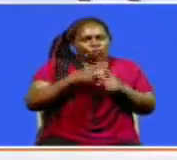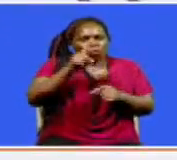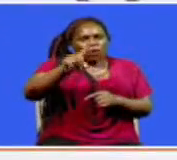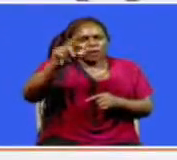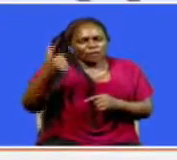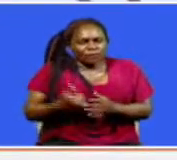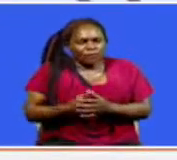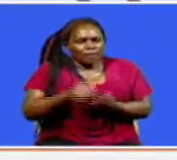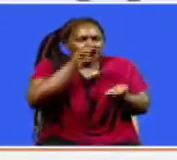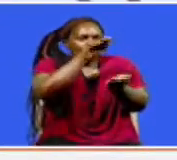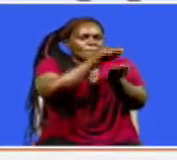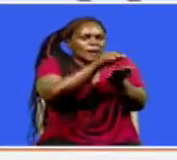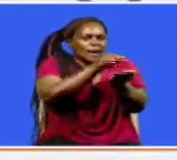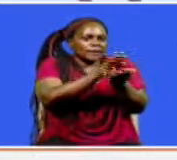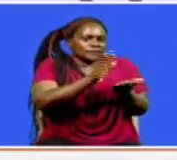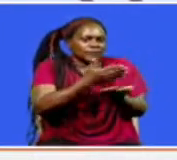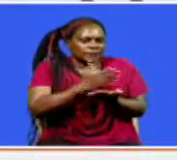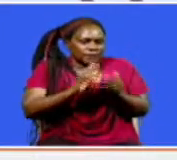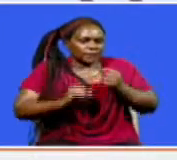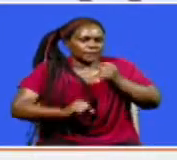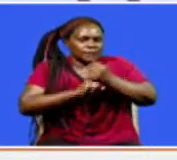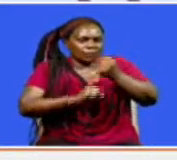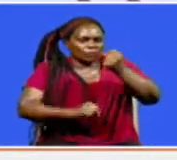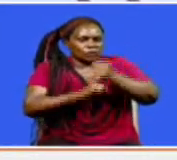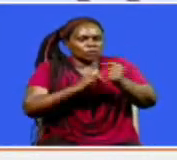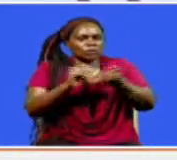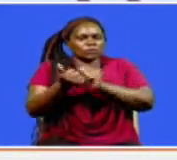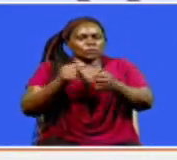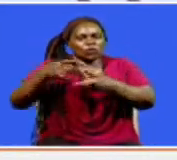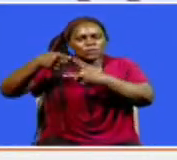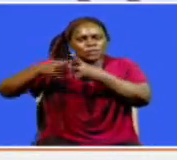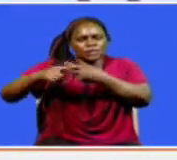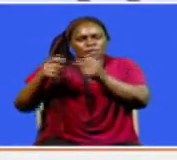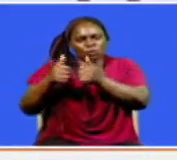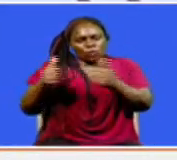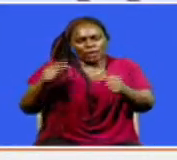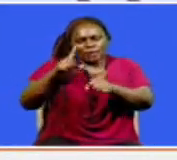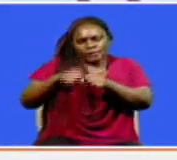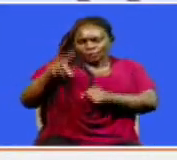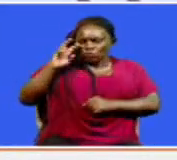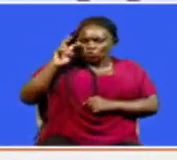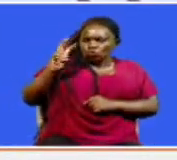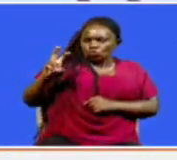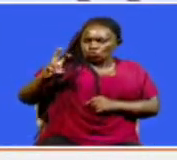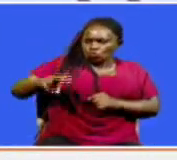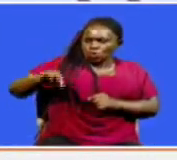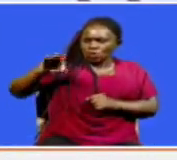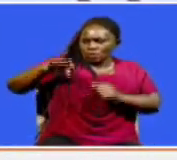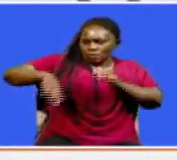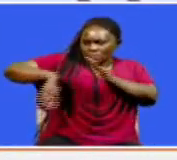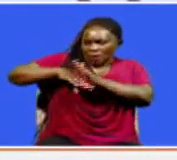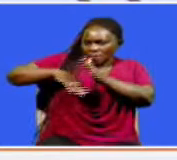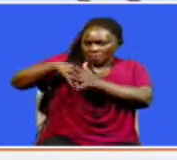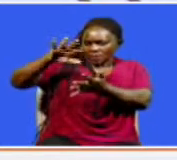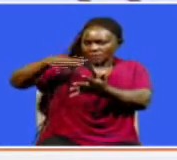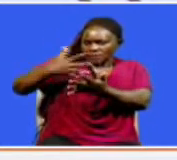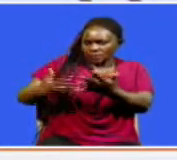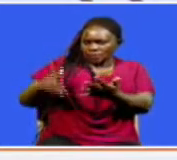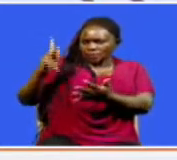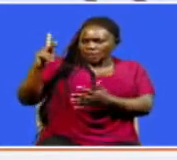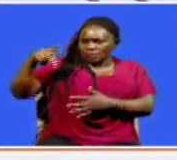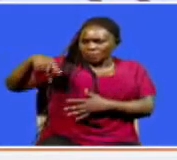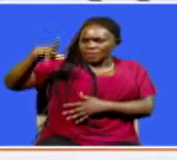other. The banking sector is supporting the sports industry. Because if you look at the leagues, for example,